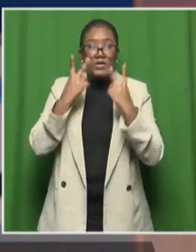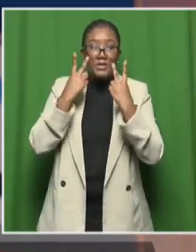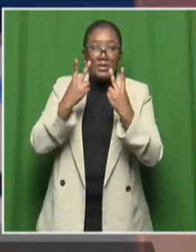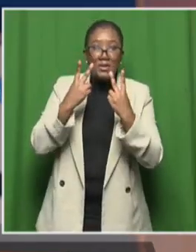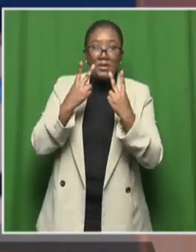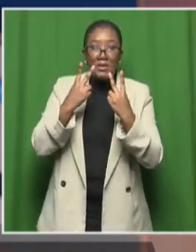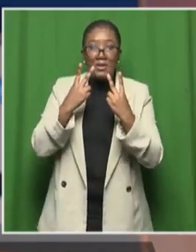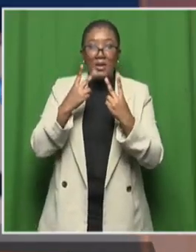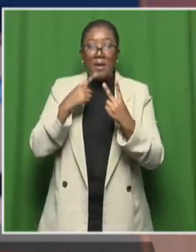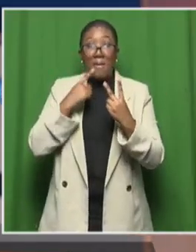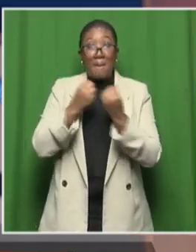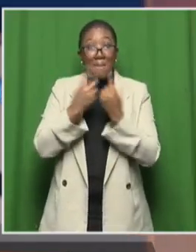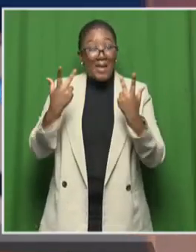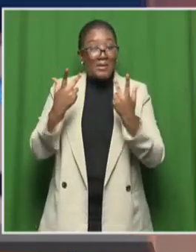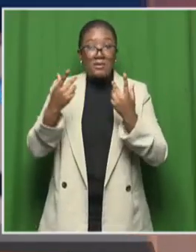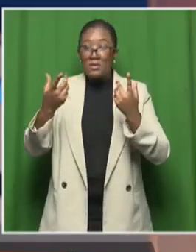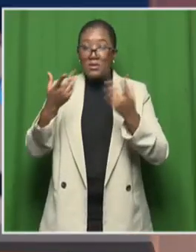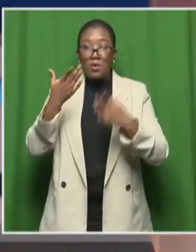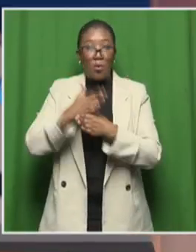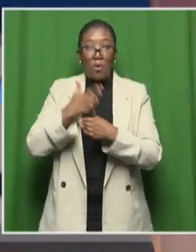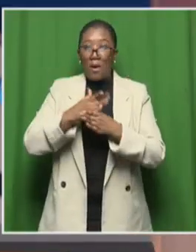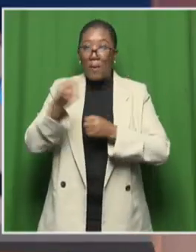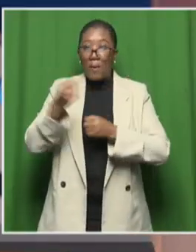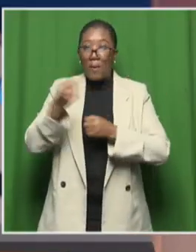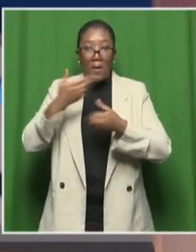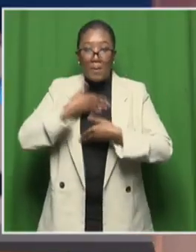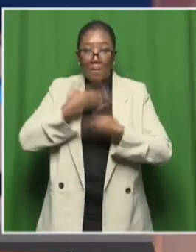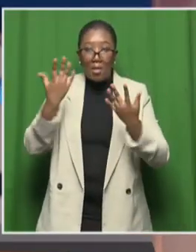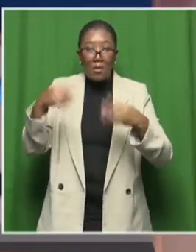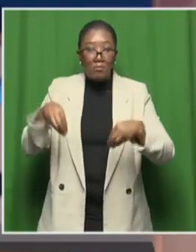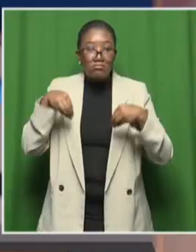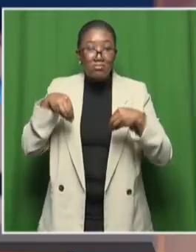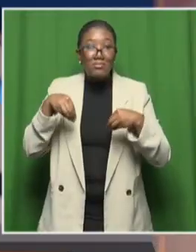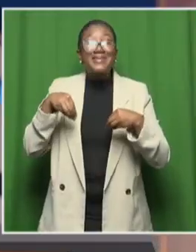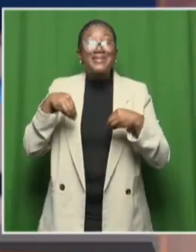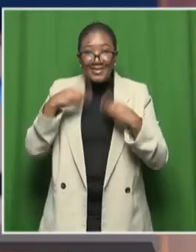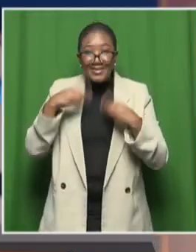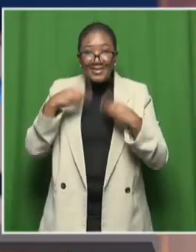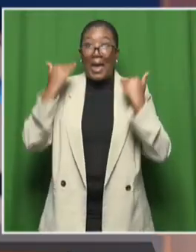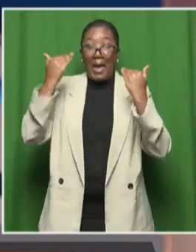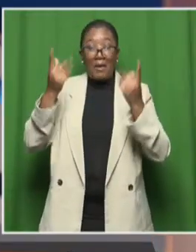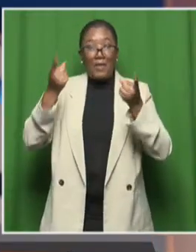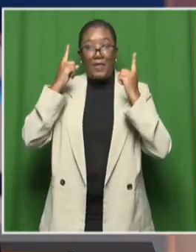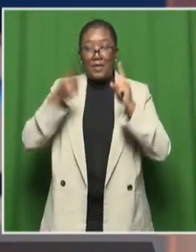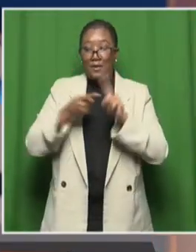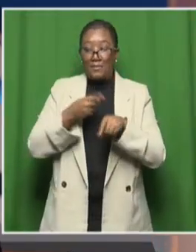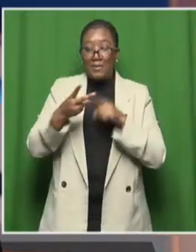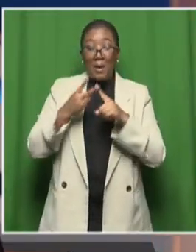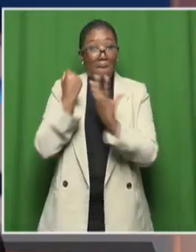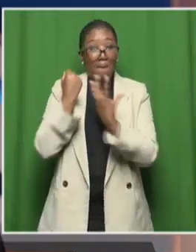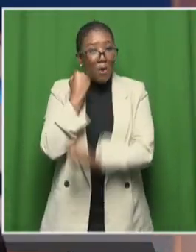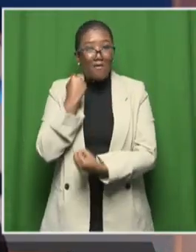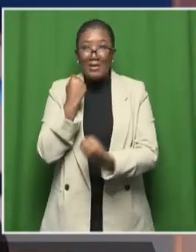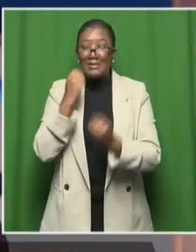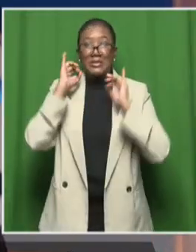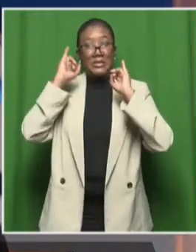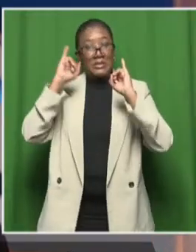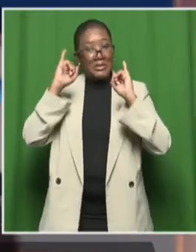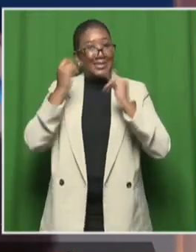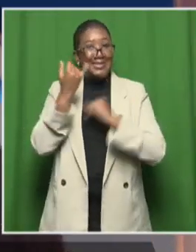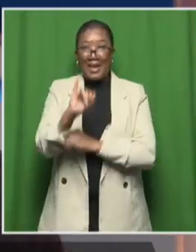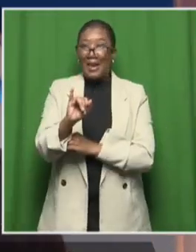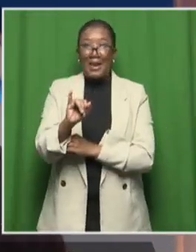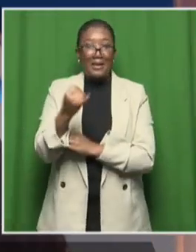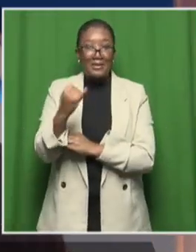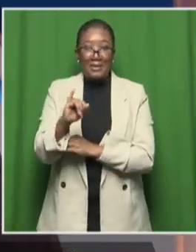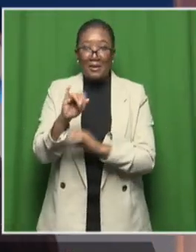of unemployment is still high in South Africa. The rate of poverty is still high in South Africa. And, do you think that